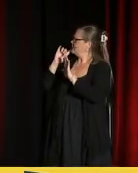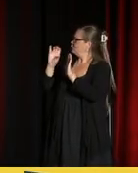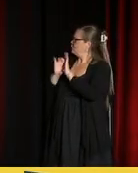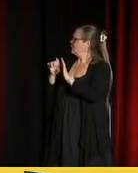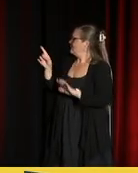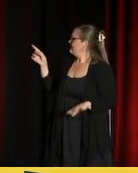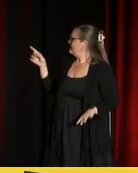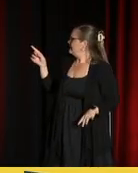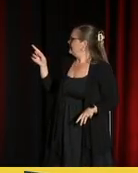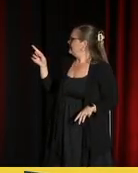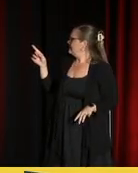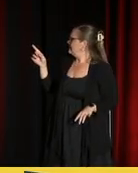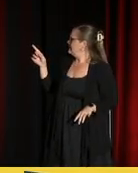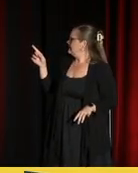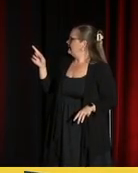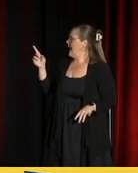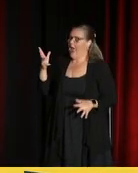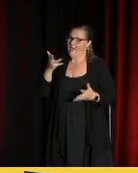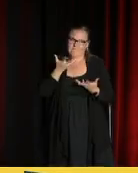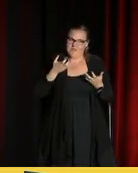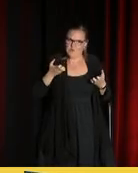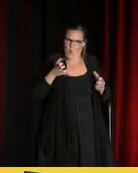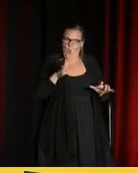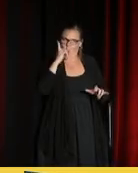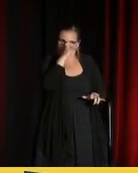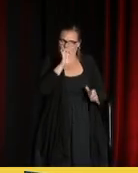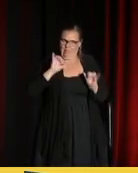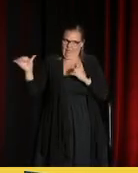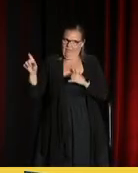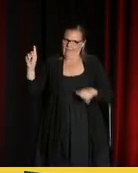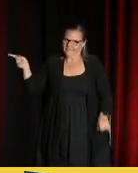I have fought so hard not to look like that.